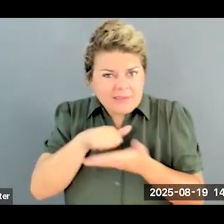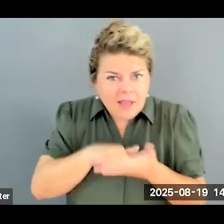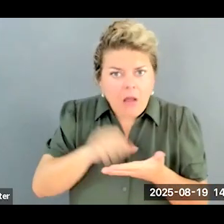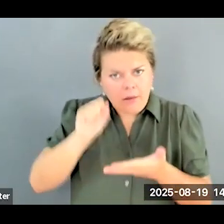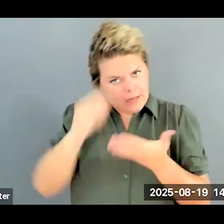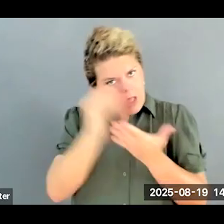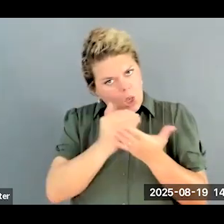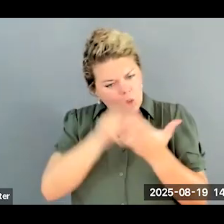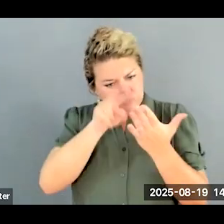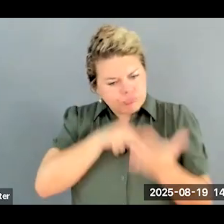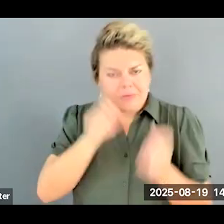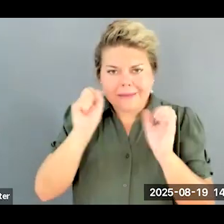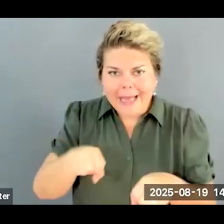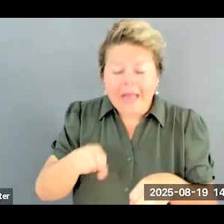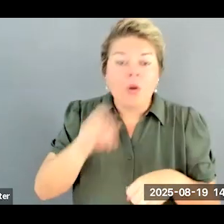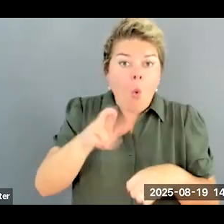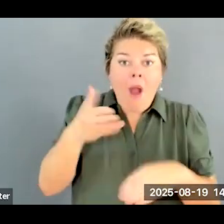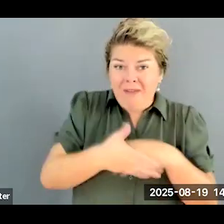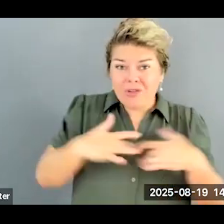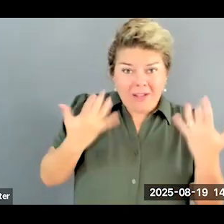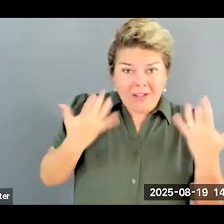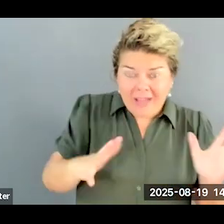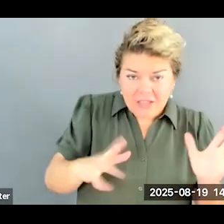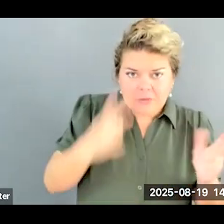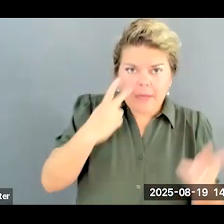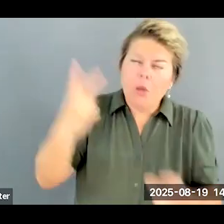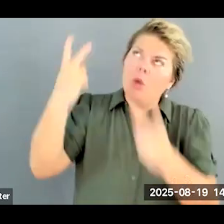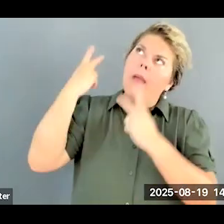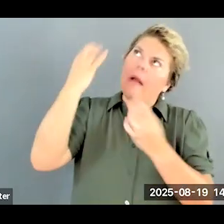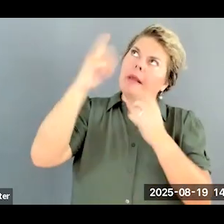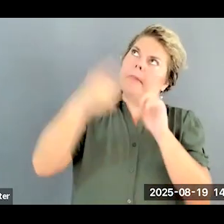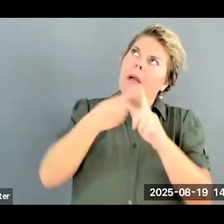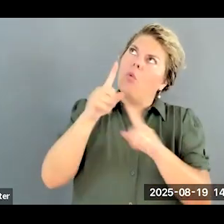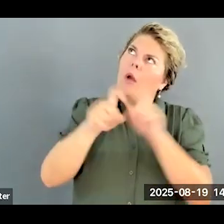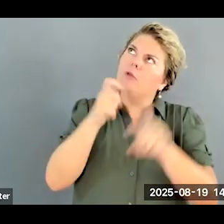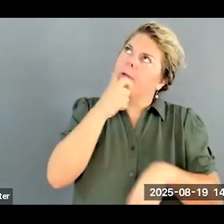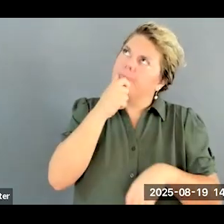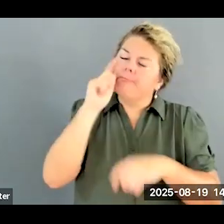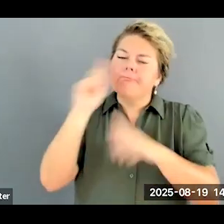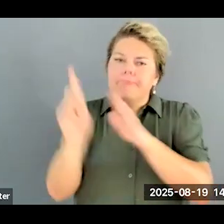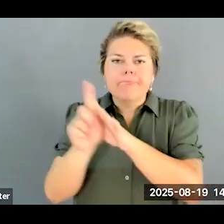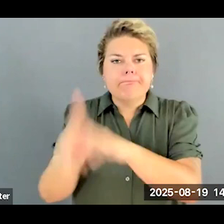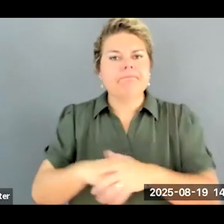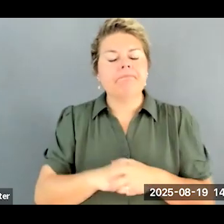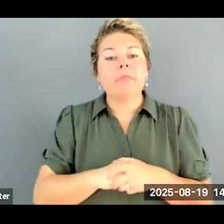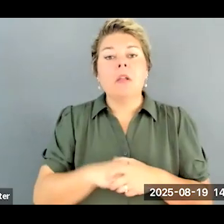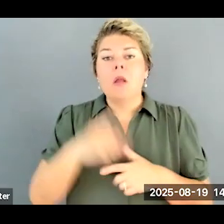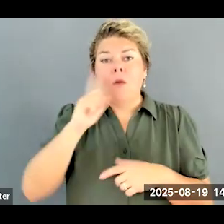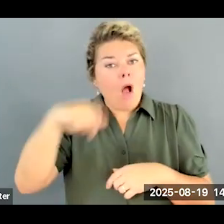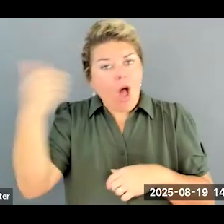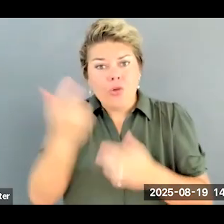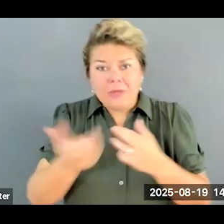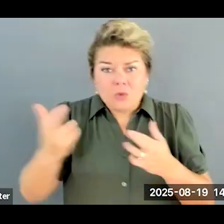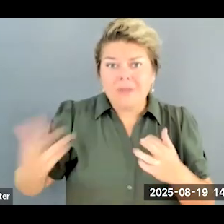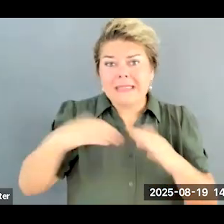to be able to reflect, go back, and consider what questions they may have. For more information on other resources and